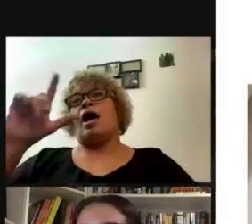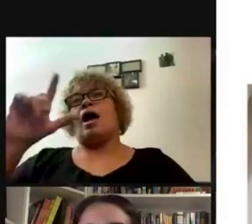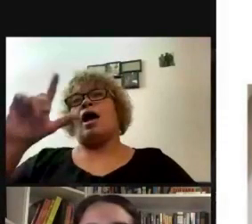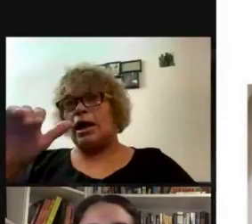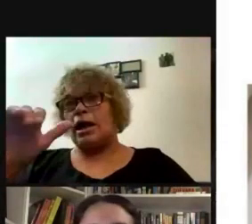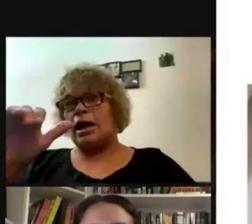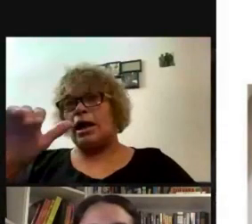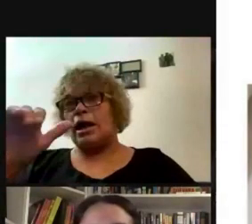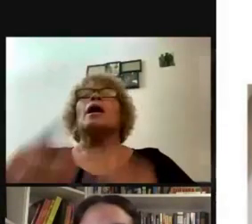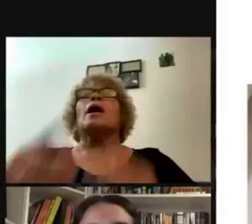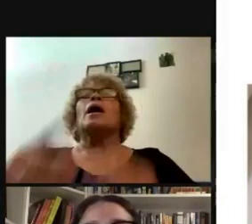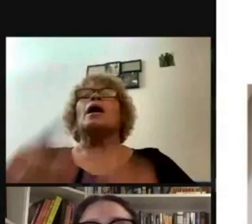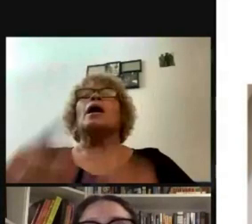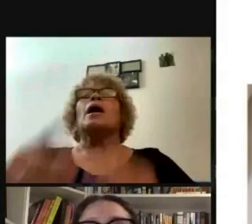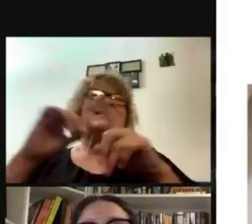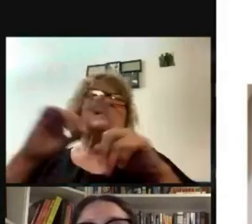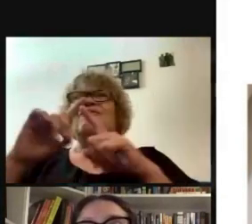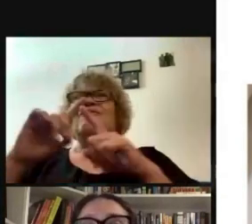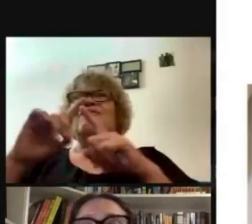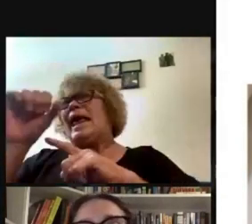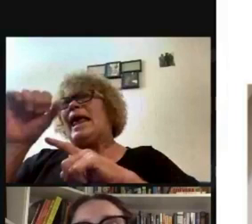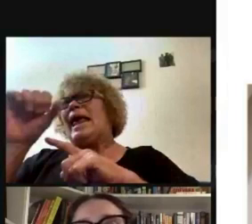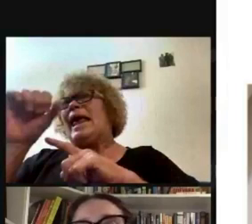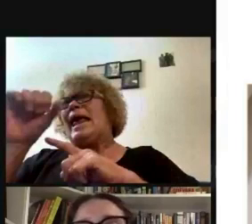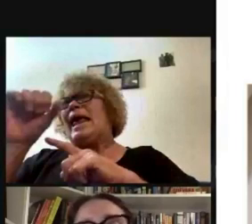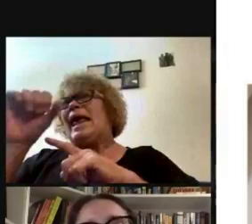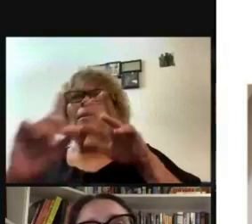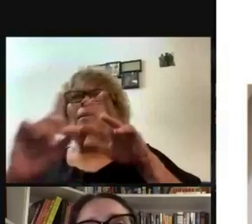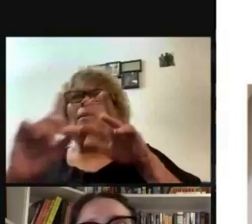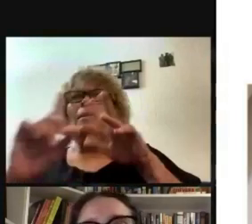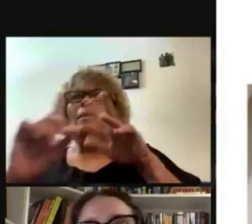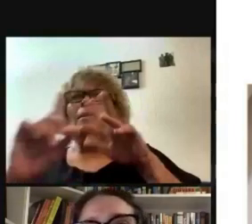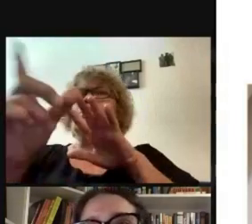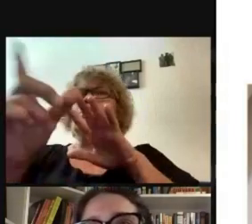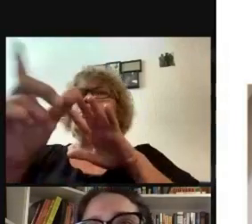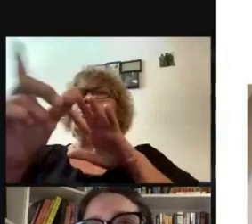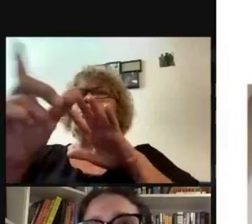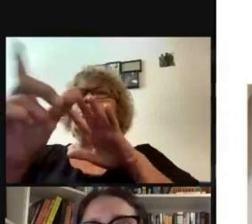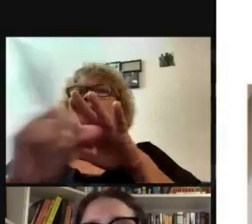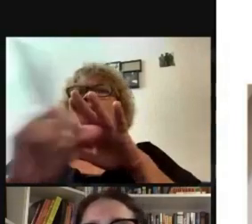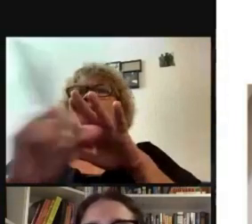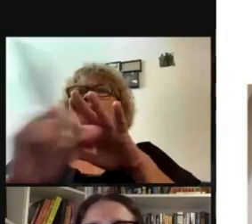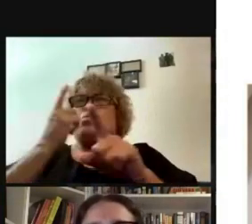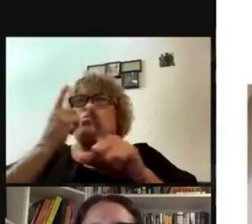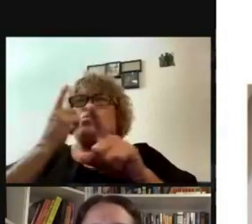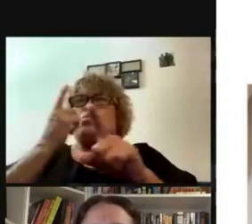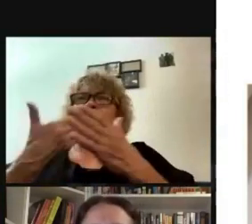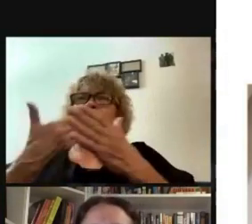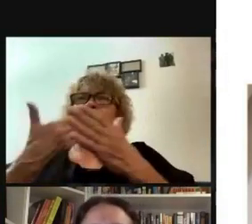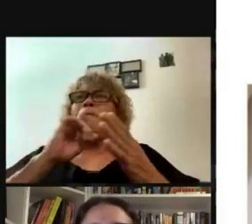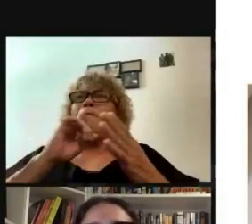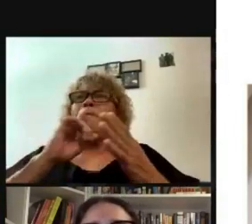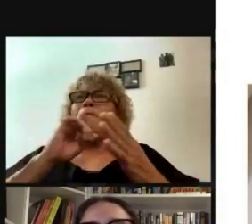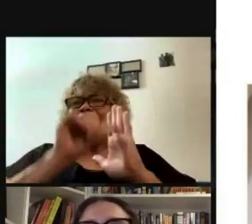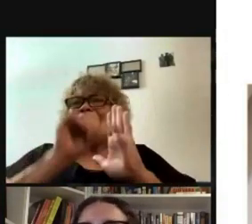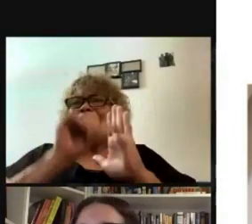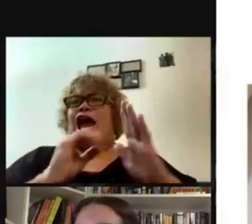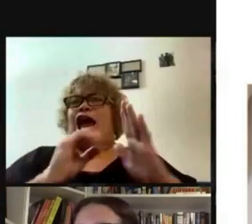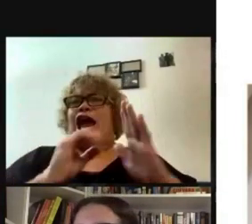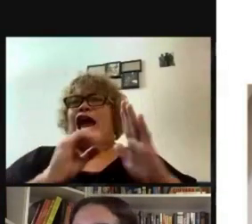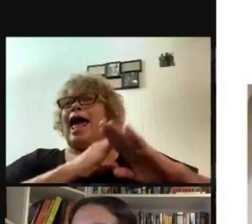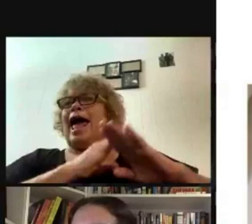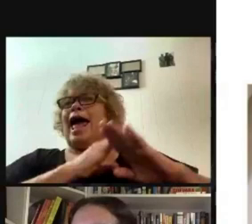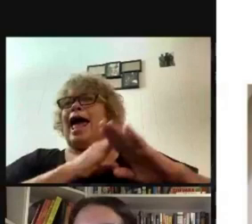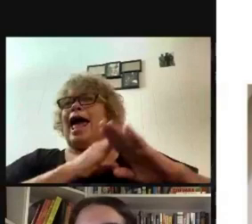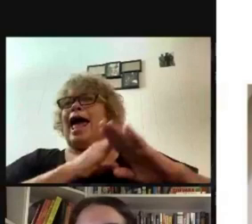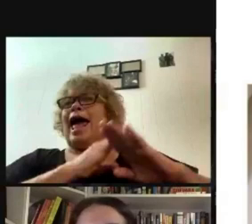number of cases, folks escaped just before being sterilized, right? And so there is kind of a way